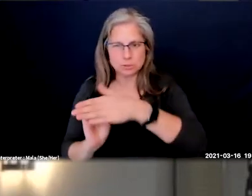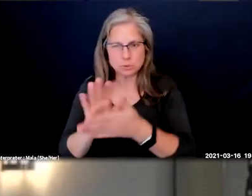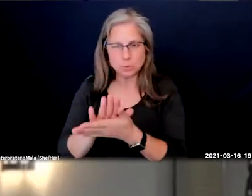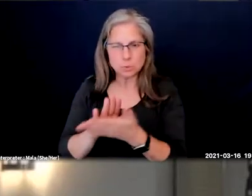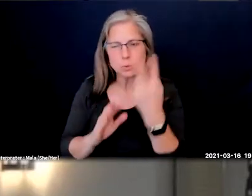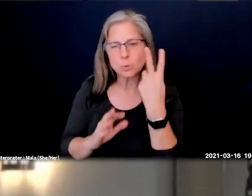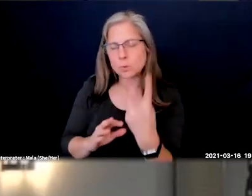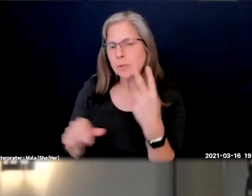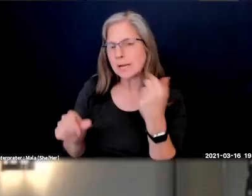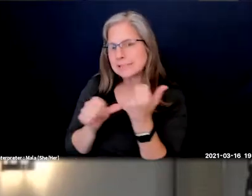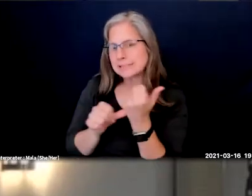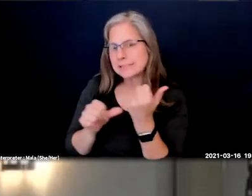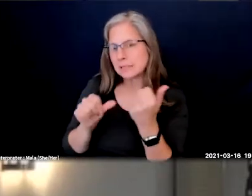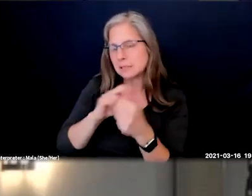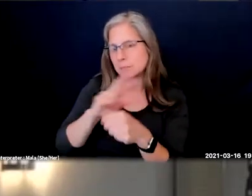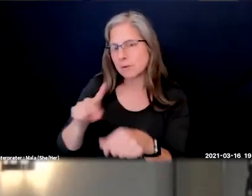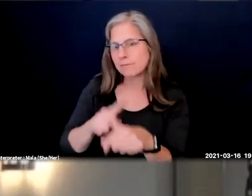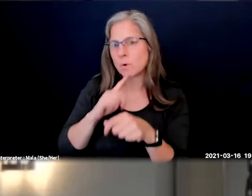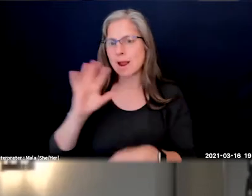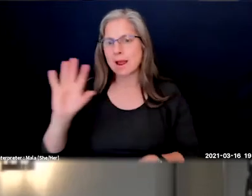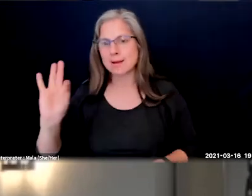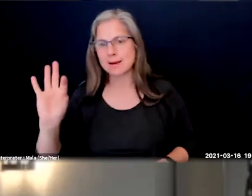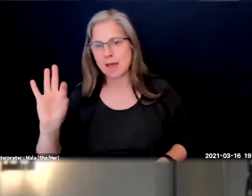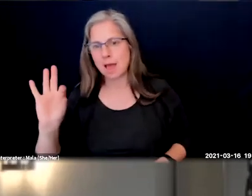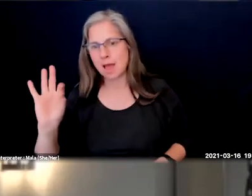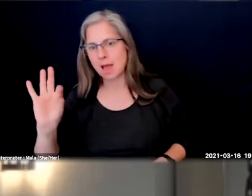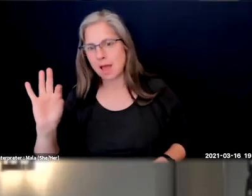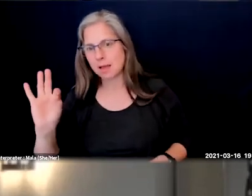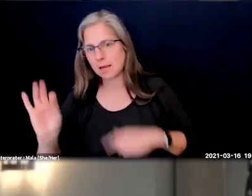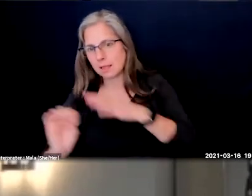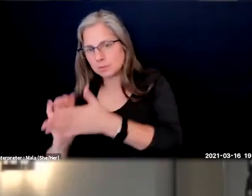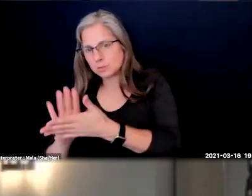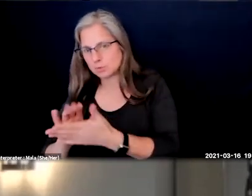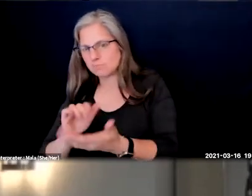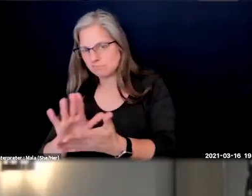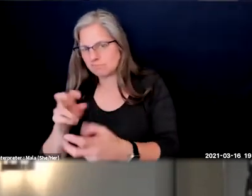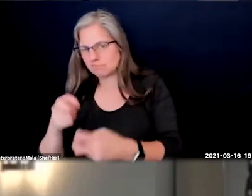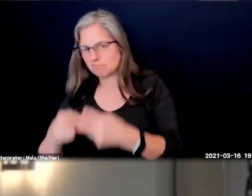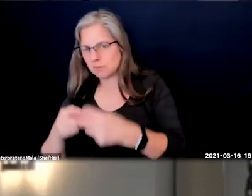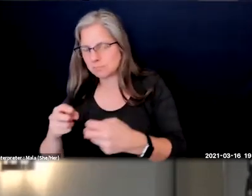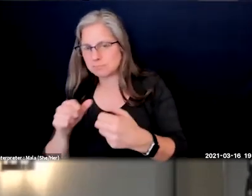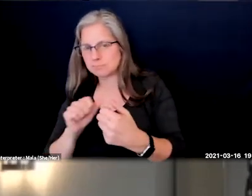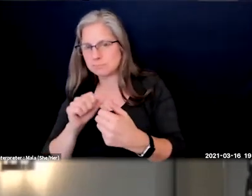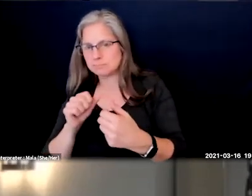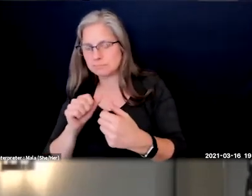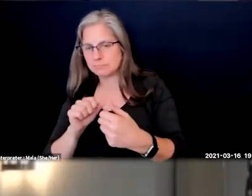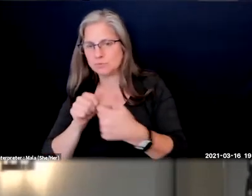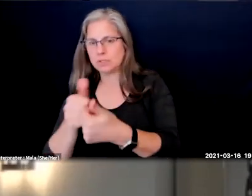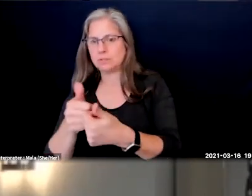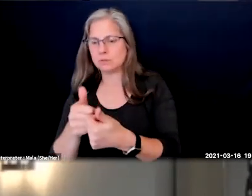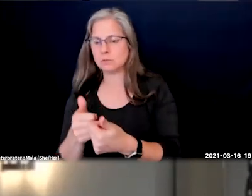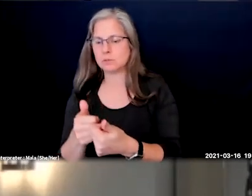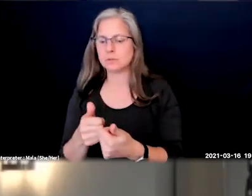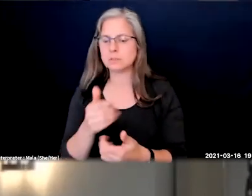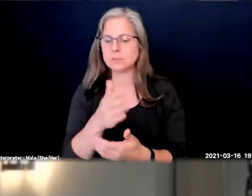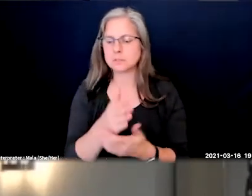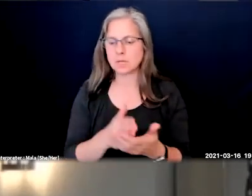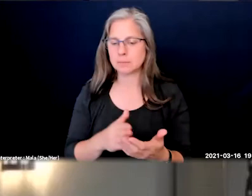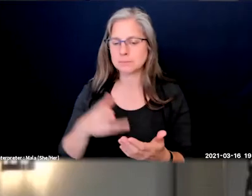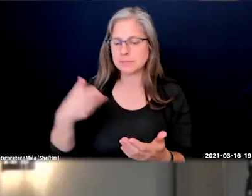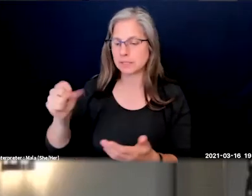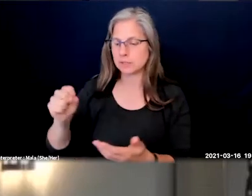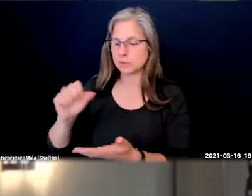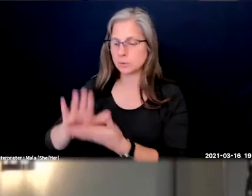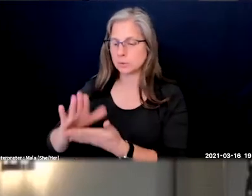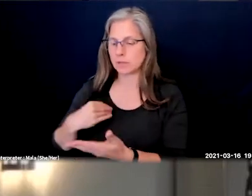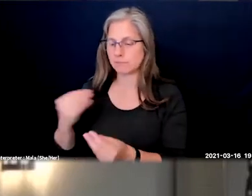assistant principals for 9 elementary schools poses a challenge. We know that most of our secondary schools have more than 1 assistant principal.